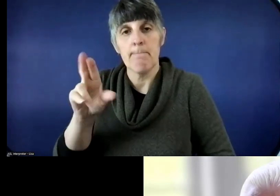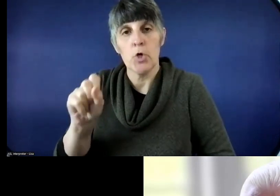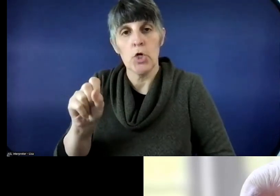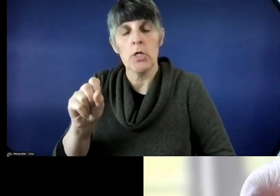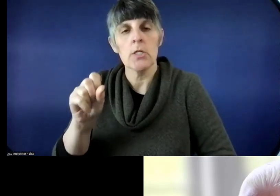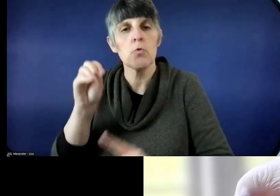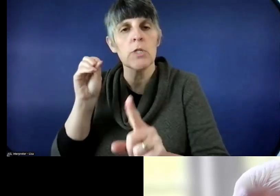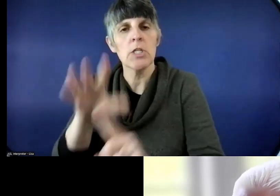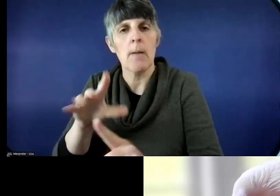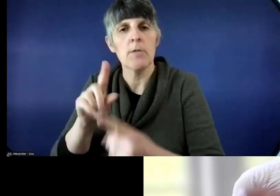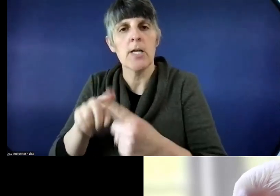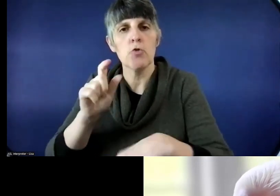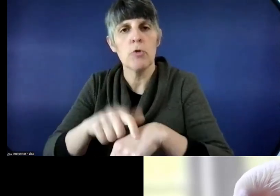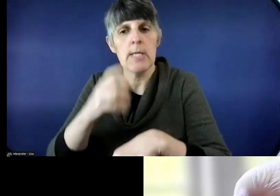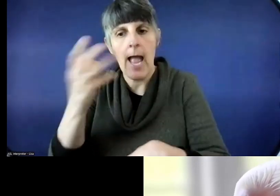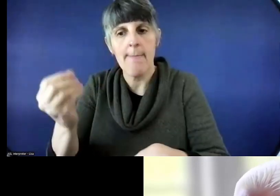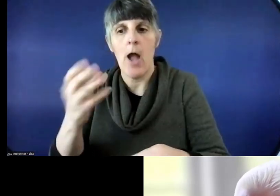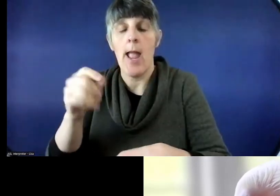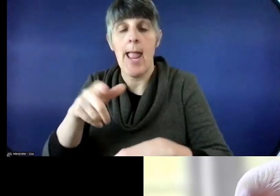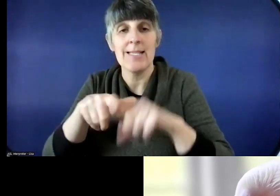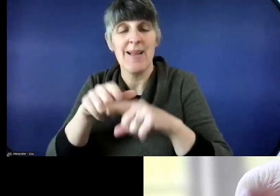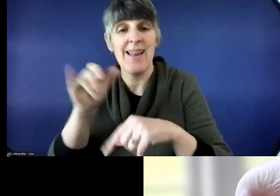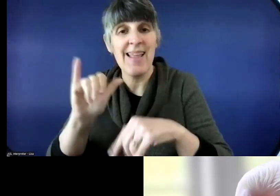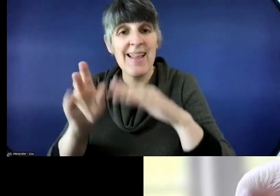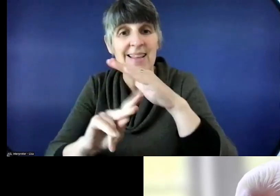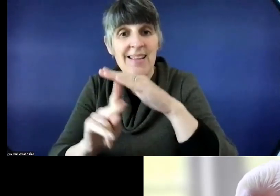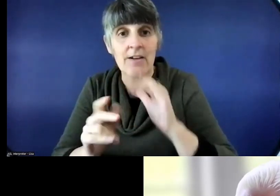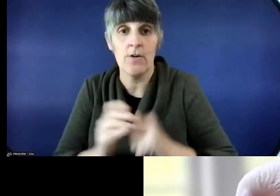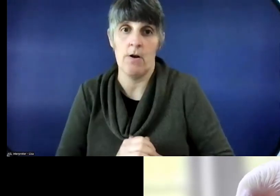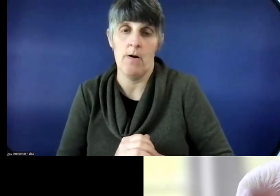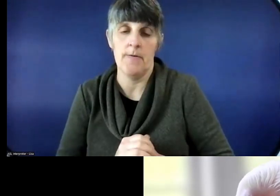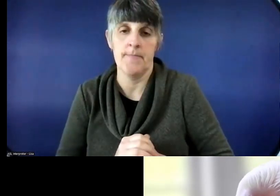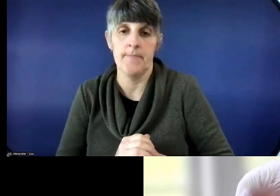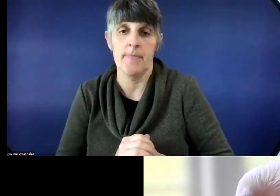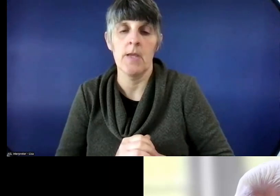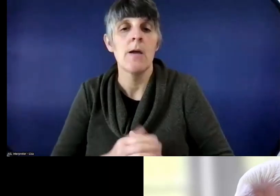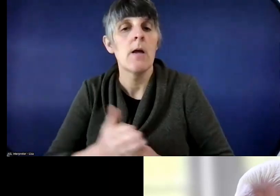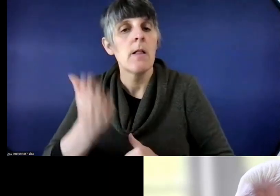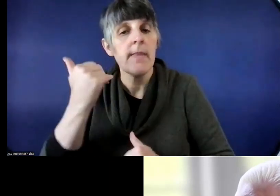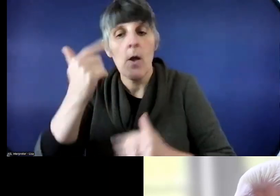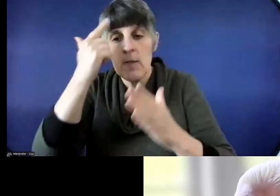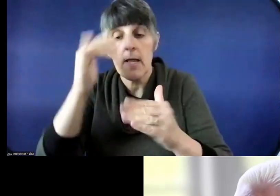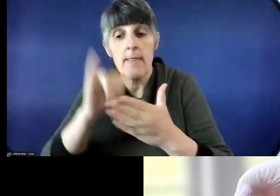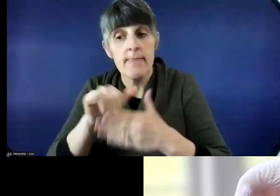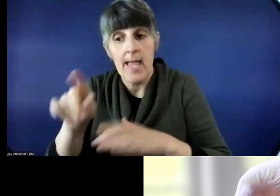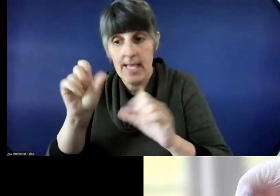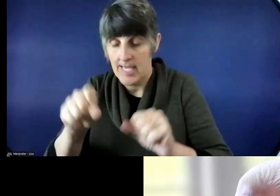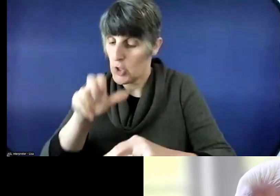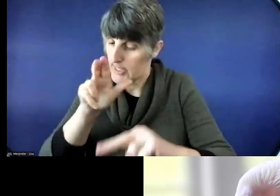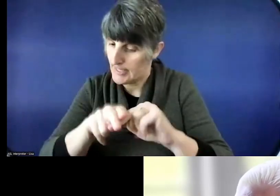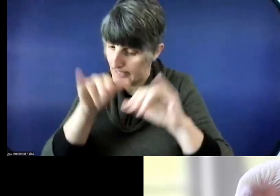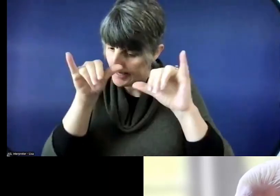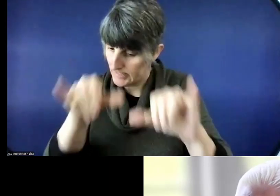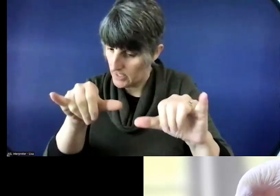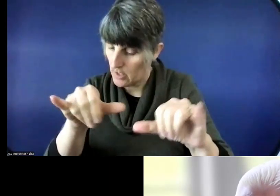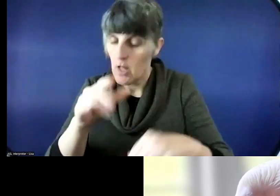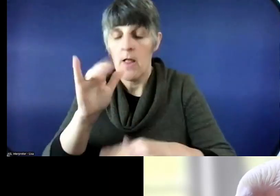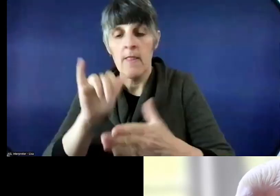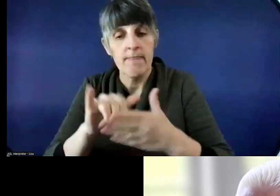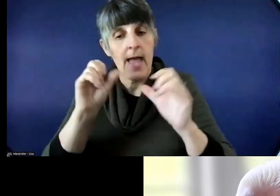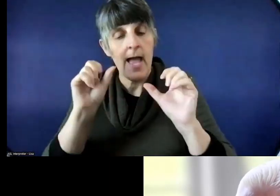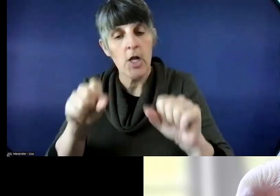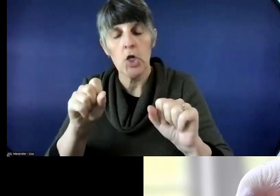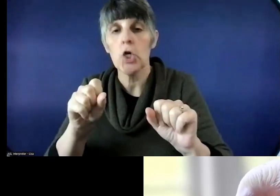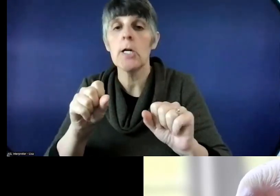to timeout and suspension as a kindergartner. There was an expectation that he could sit still, that he could